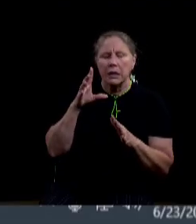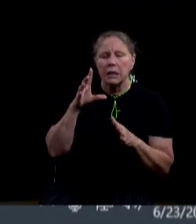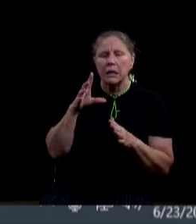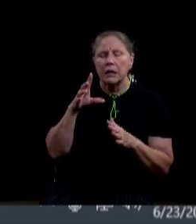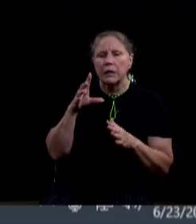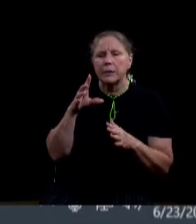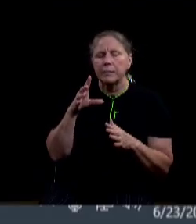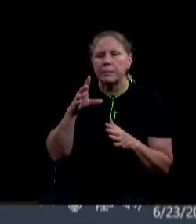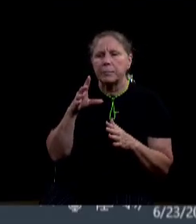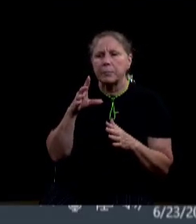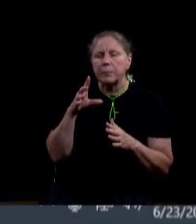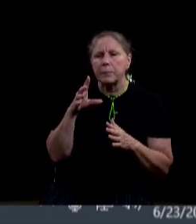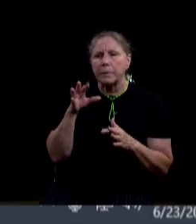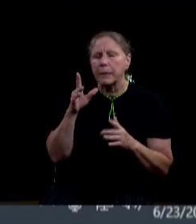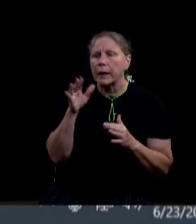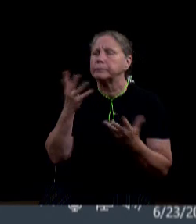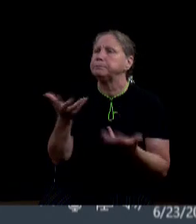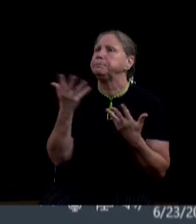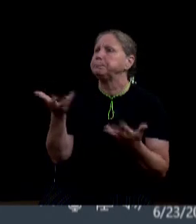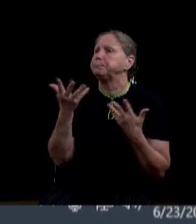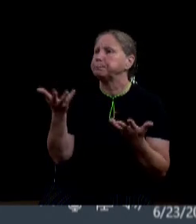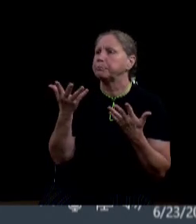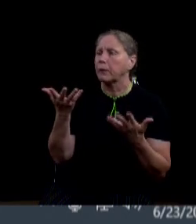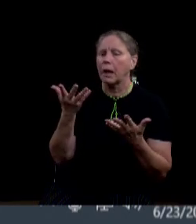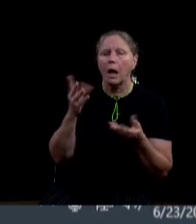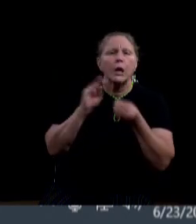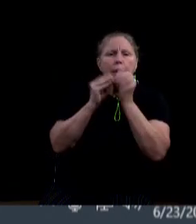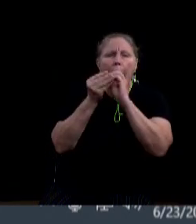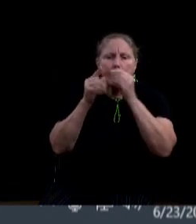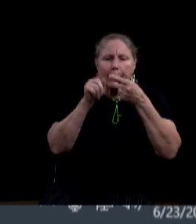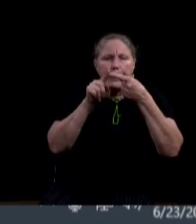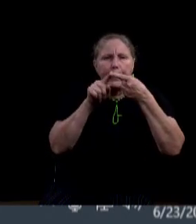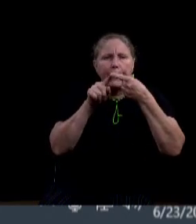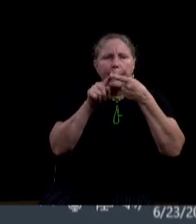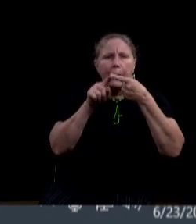something to monitor with regard to the positivity rate?